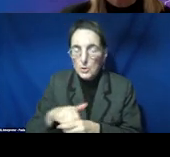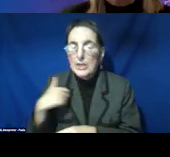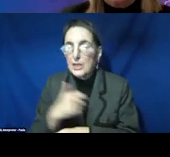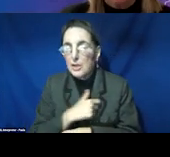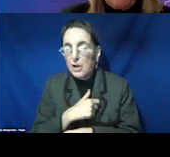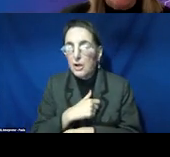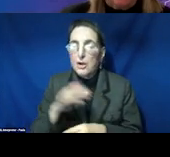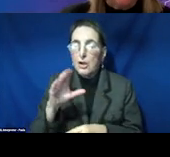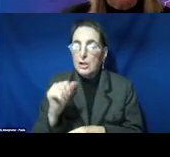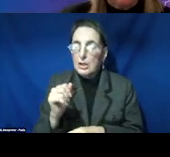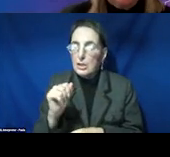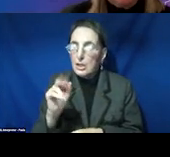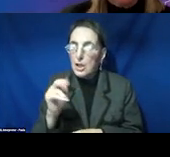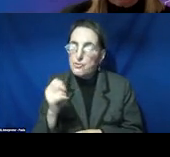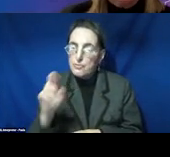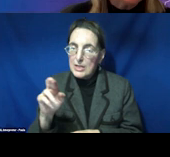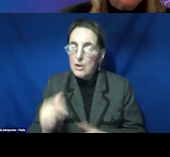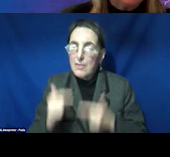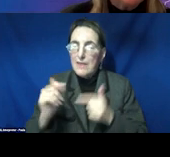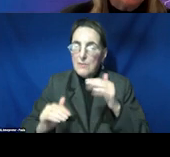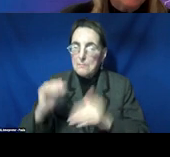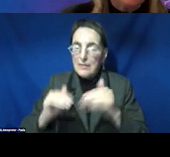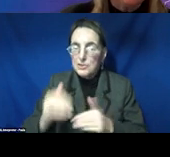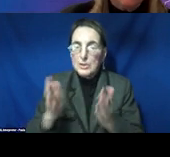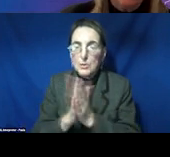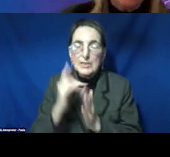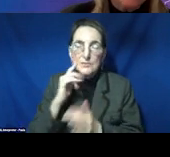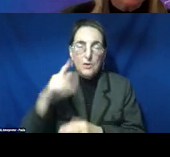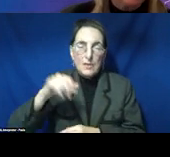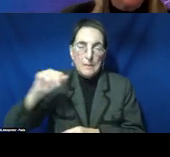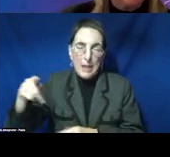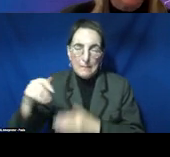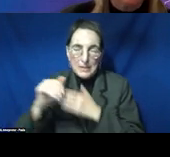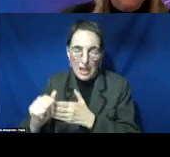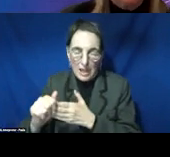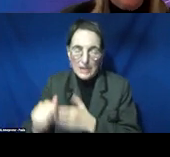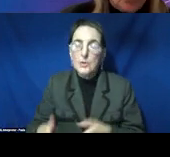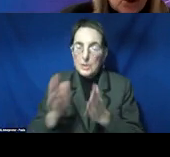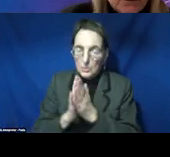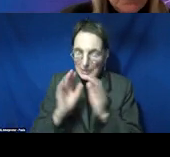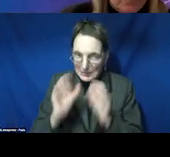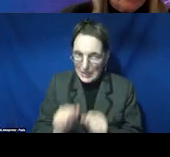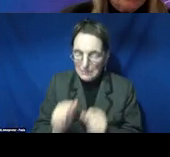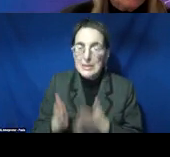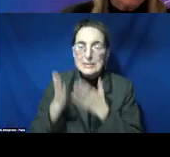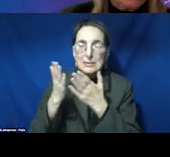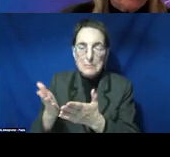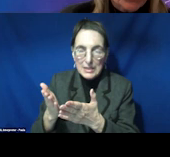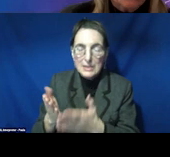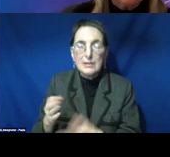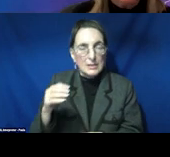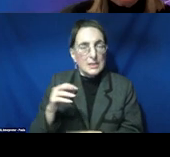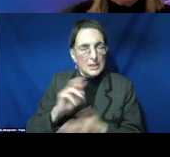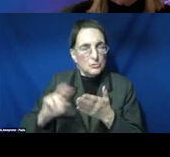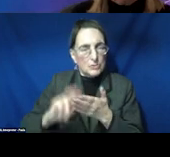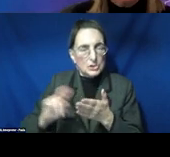requests per the PAP guide. Requests can be submitted in research.gov regardless of proposal